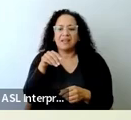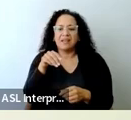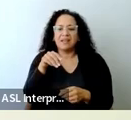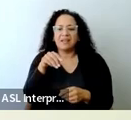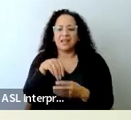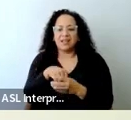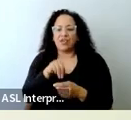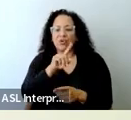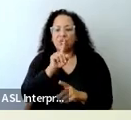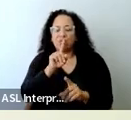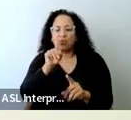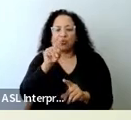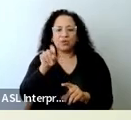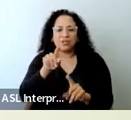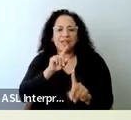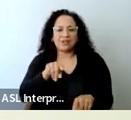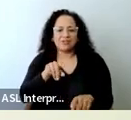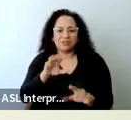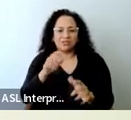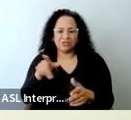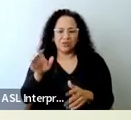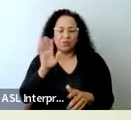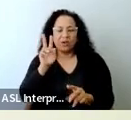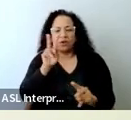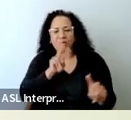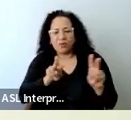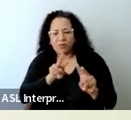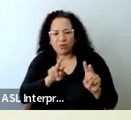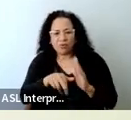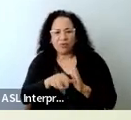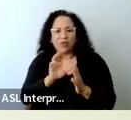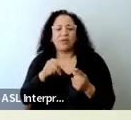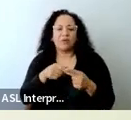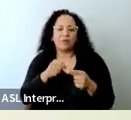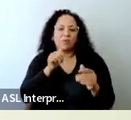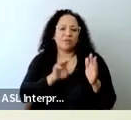in the question and answer session will be reviewed, and we will